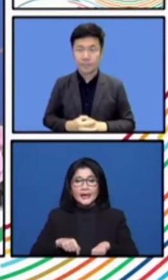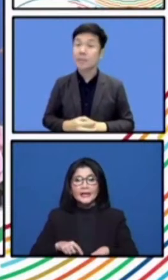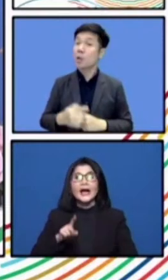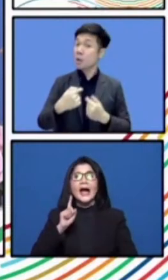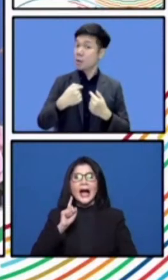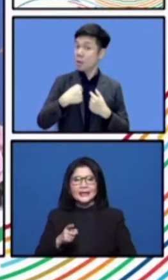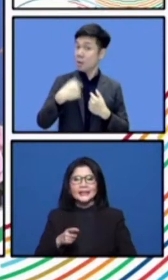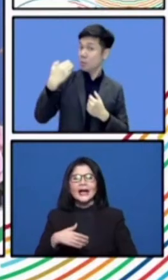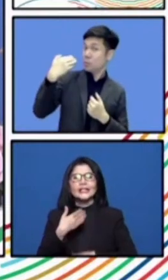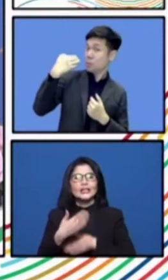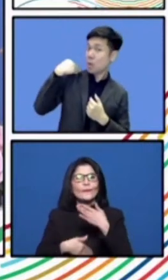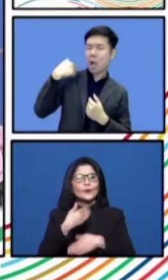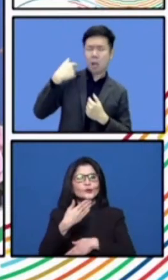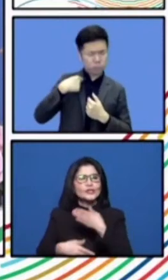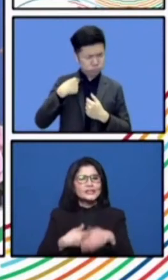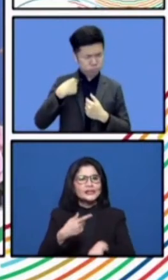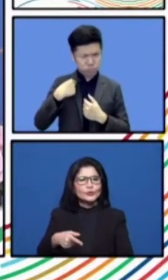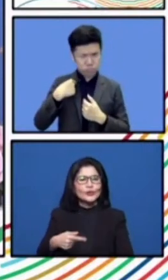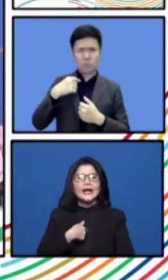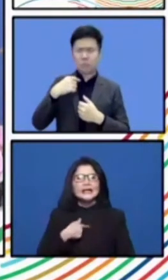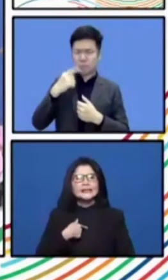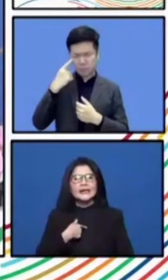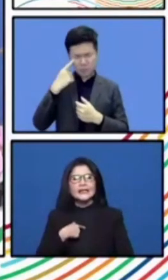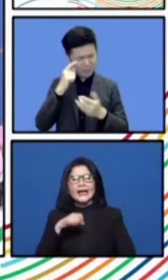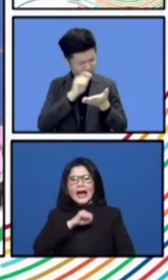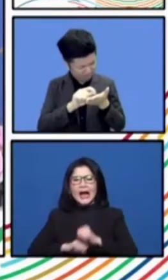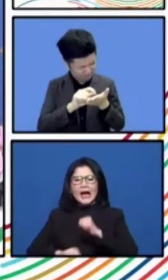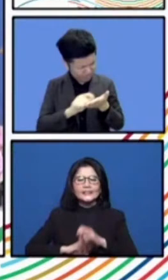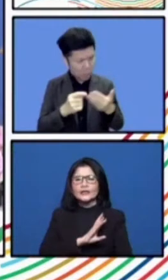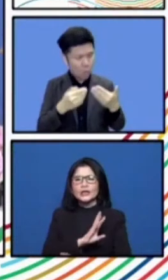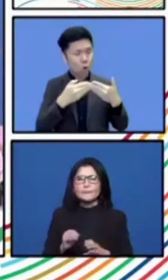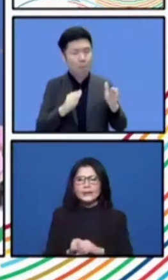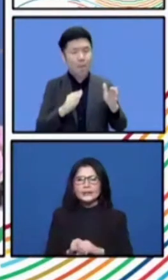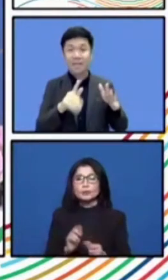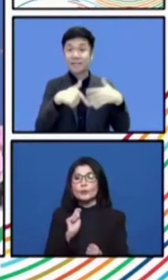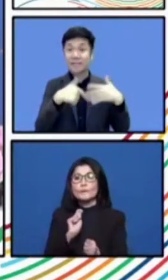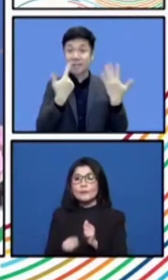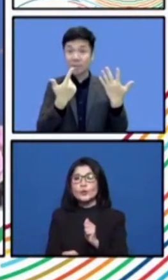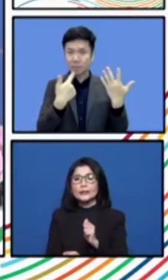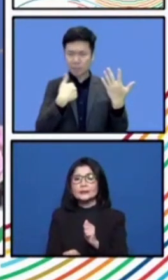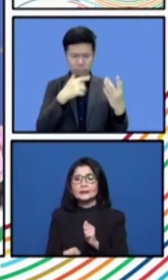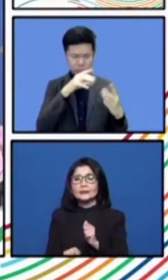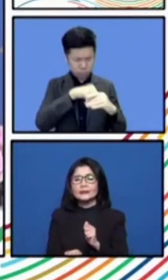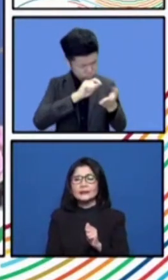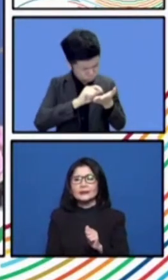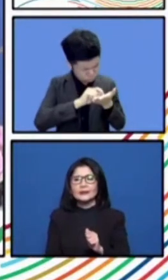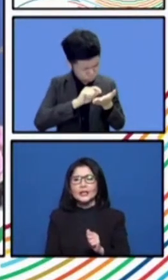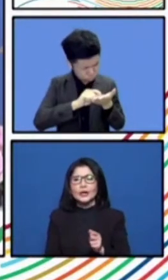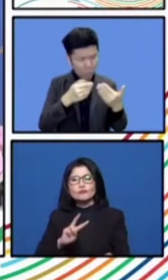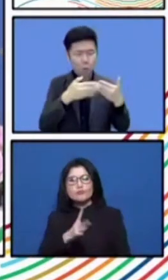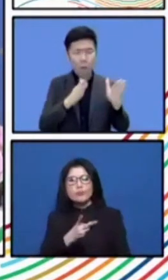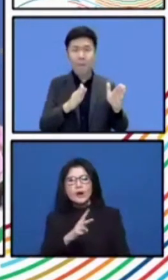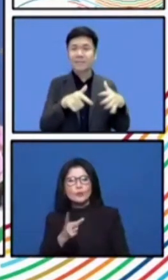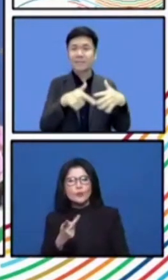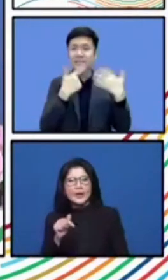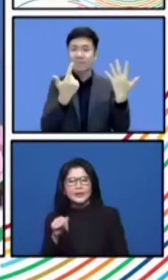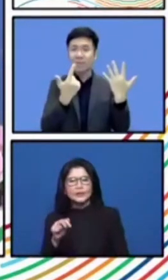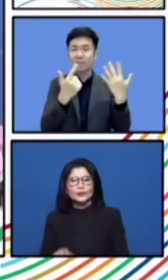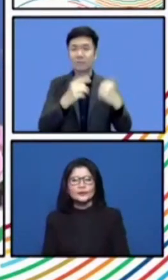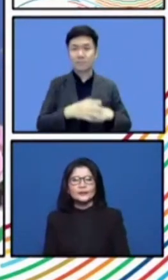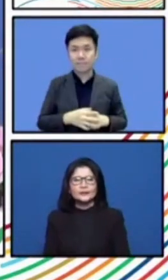in formulation of General common number seven which is the true uh